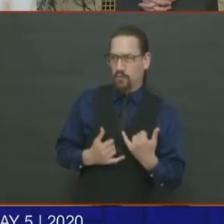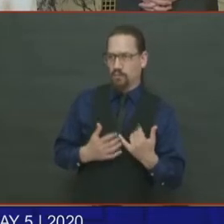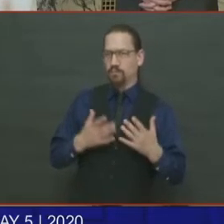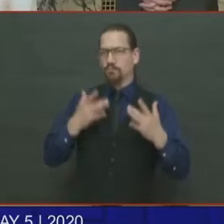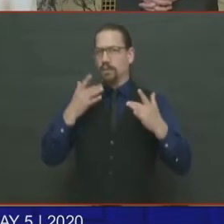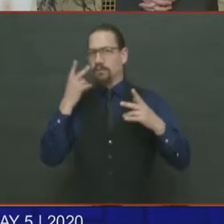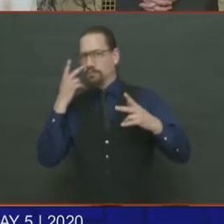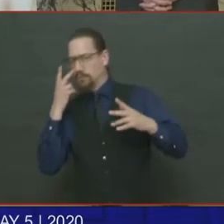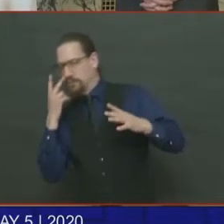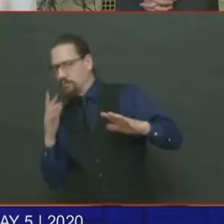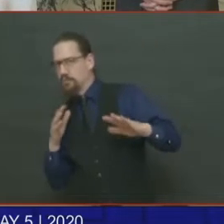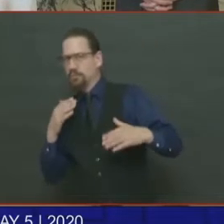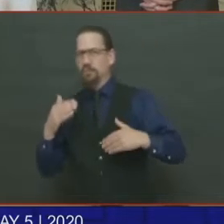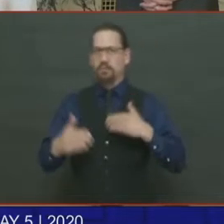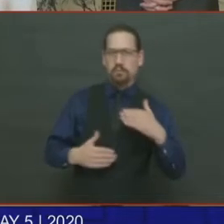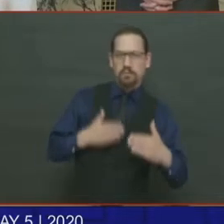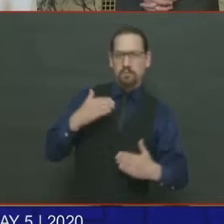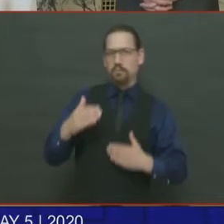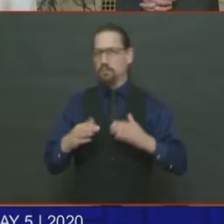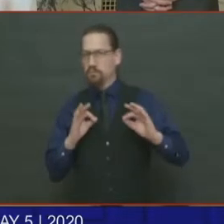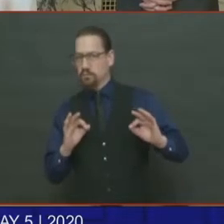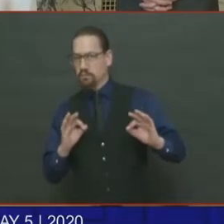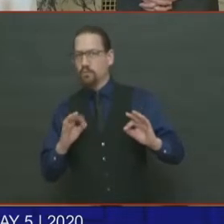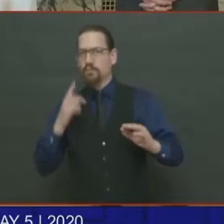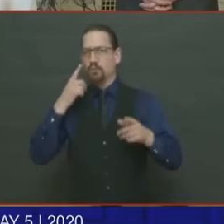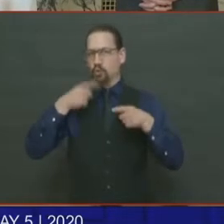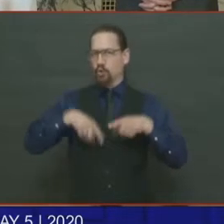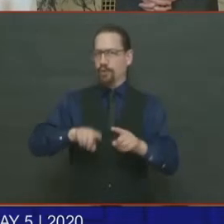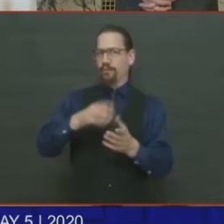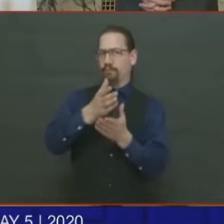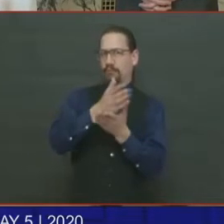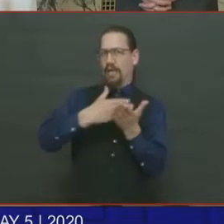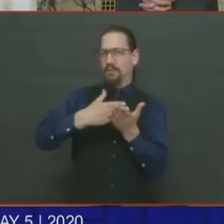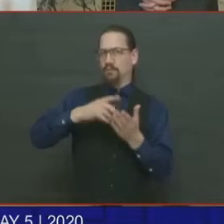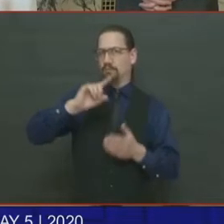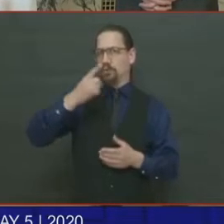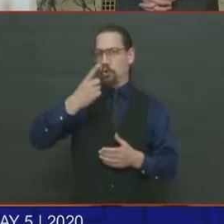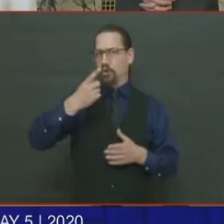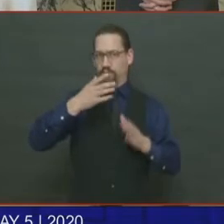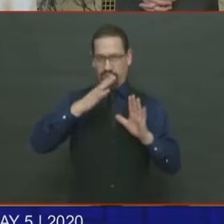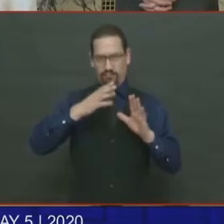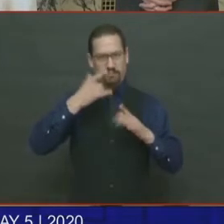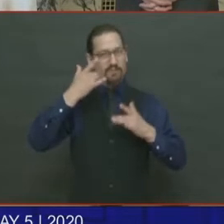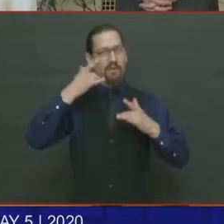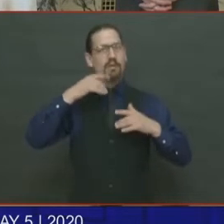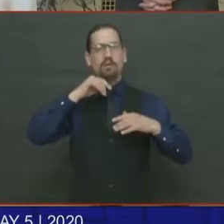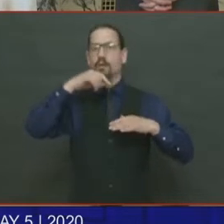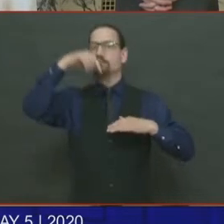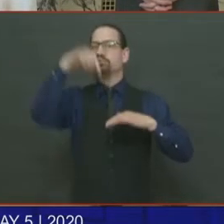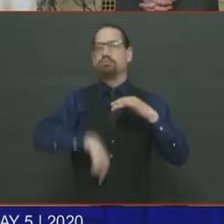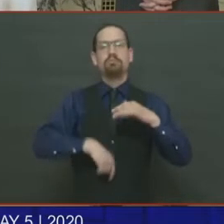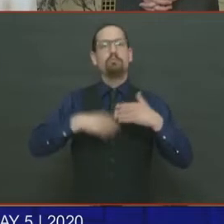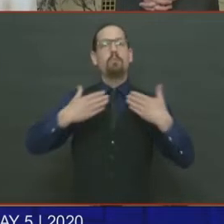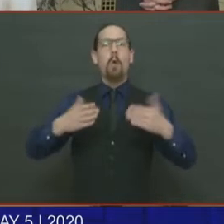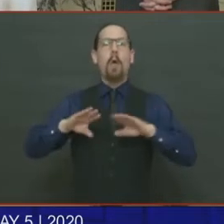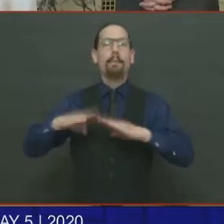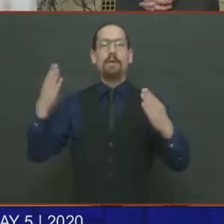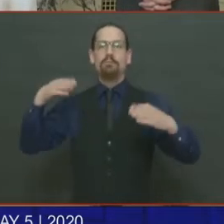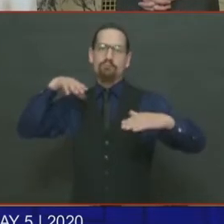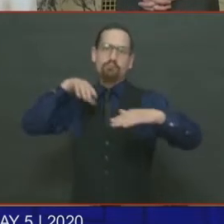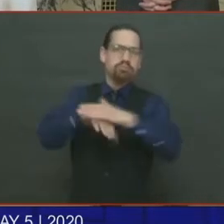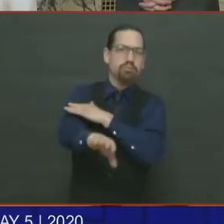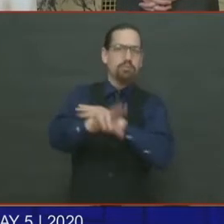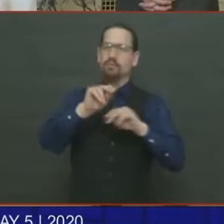you to think about phase one, which is very incremental for these next couple of weeks,